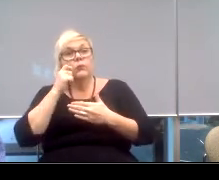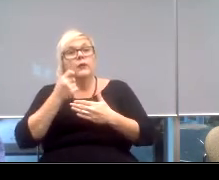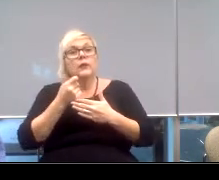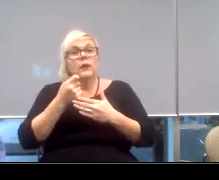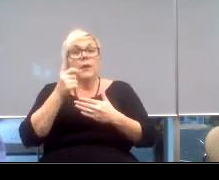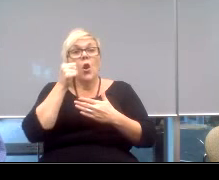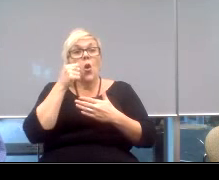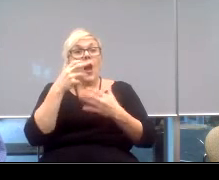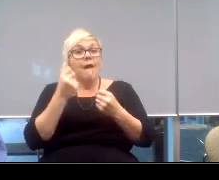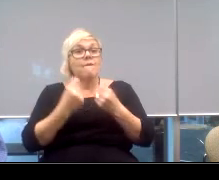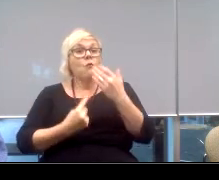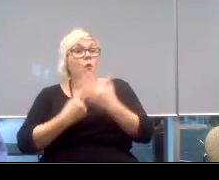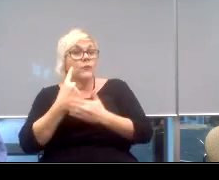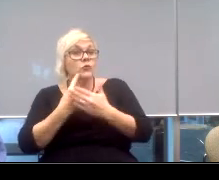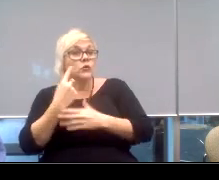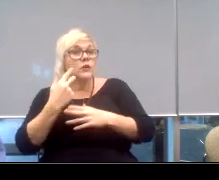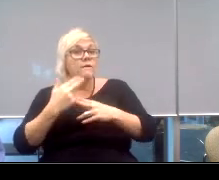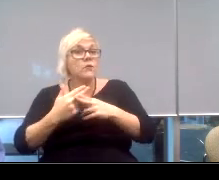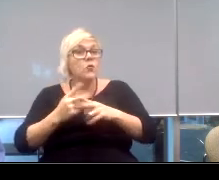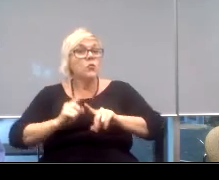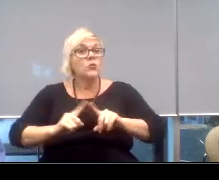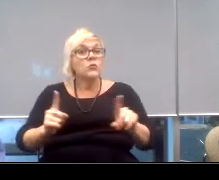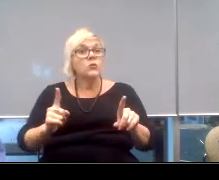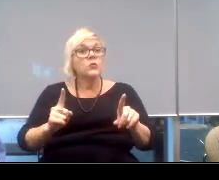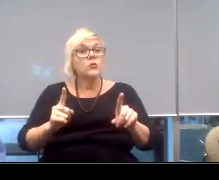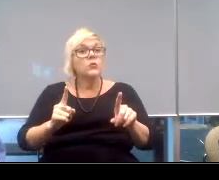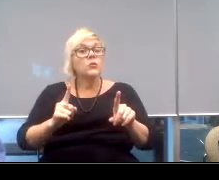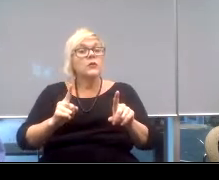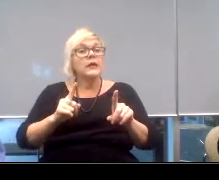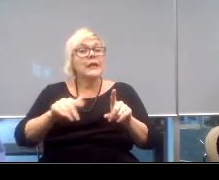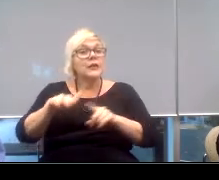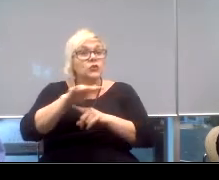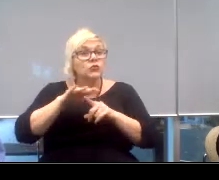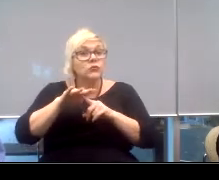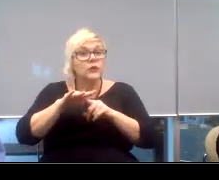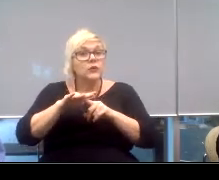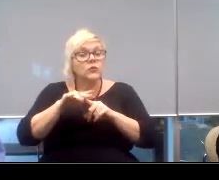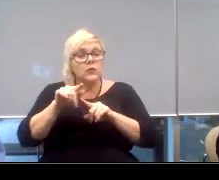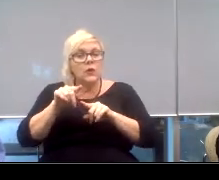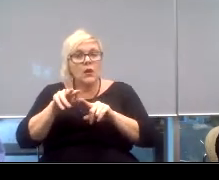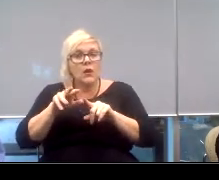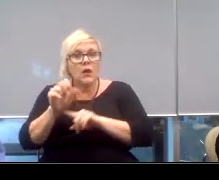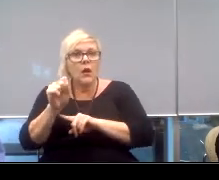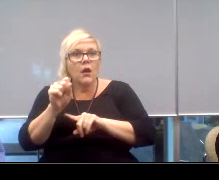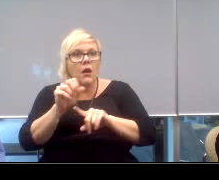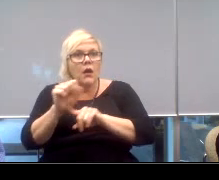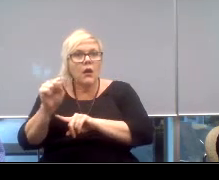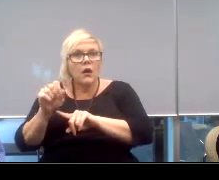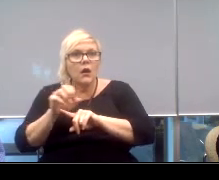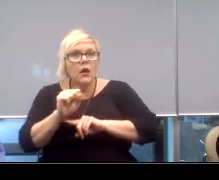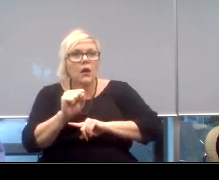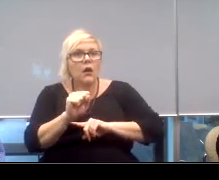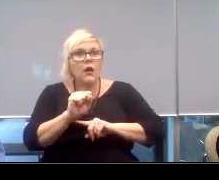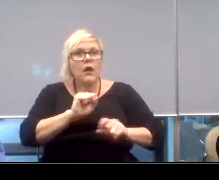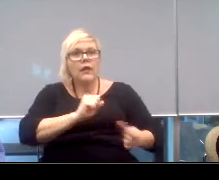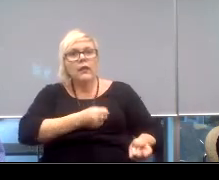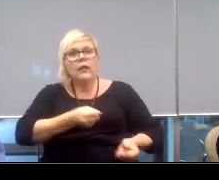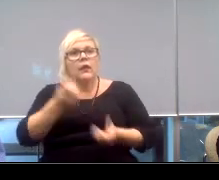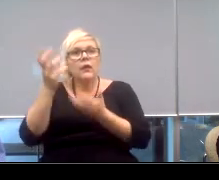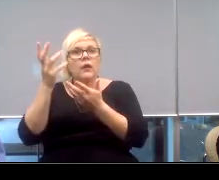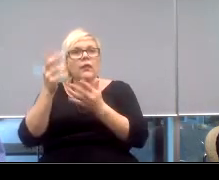there's an opportunity here for industry to identify workforce opportunities and put those forward as different